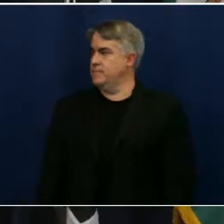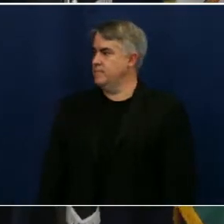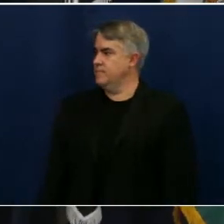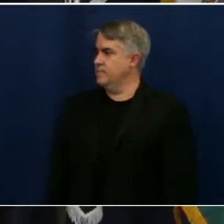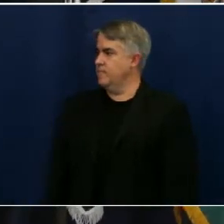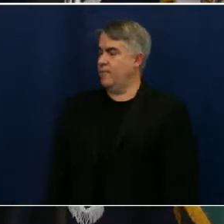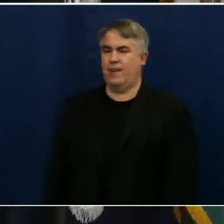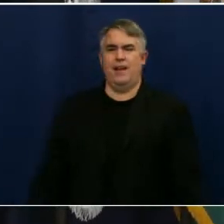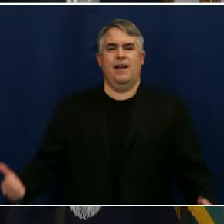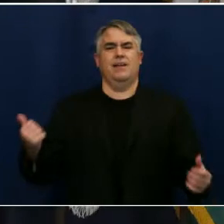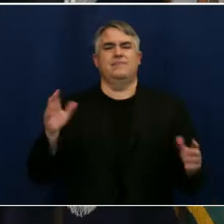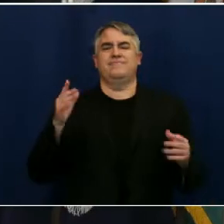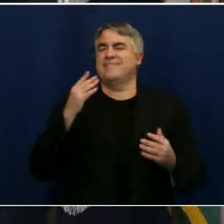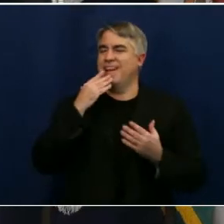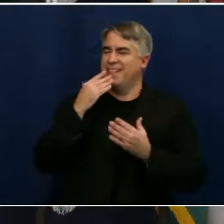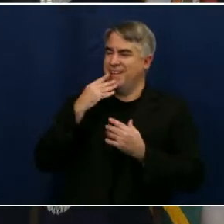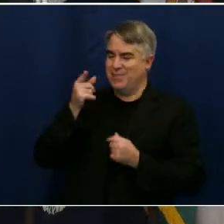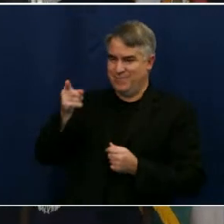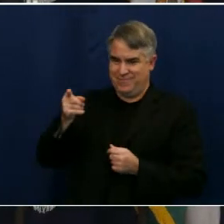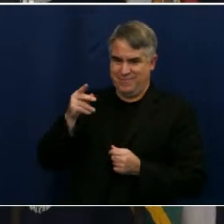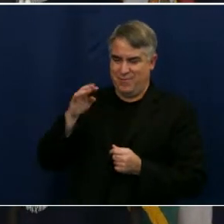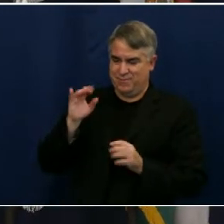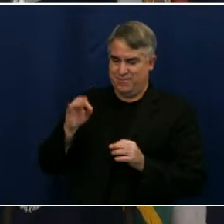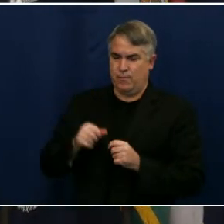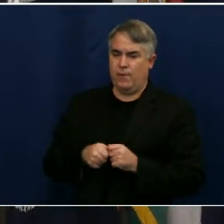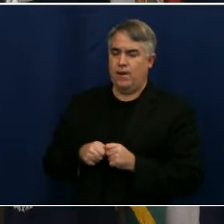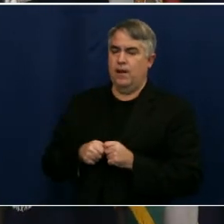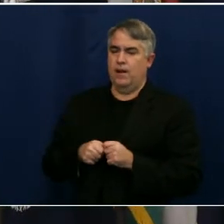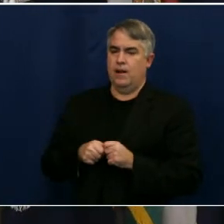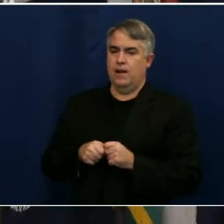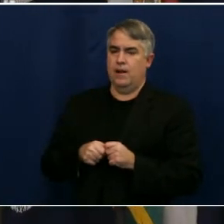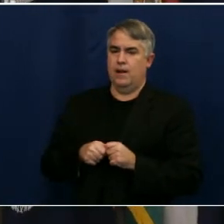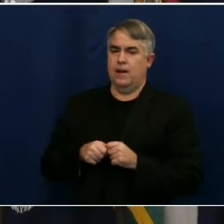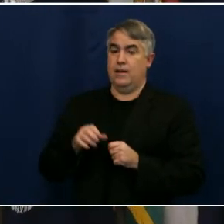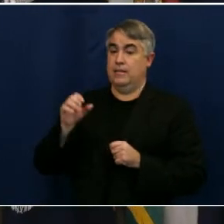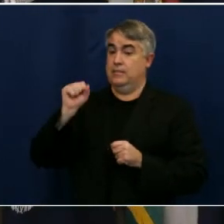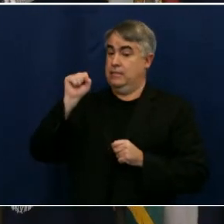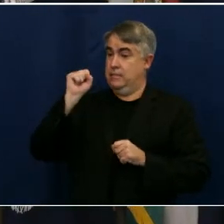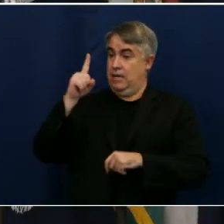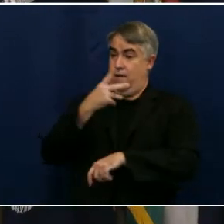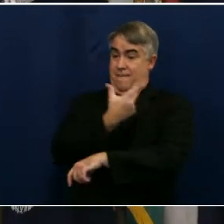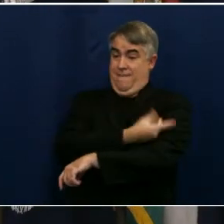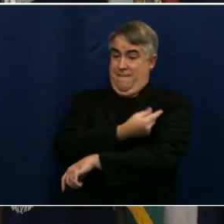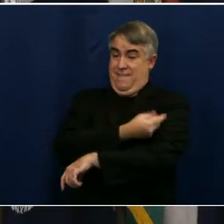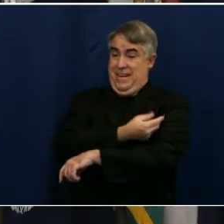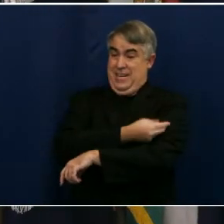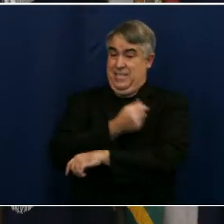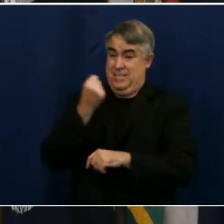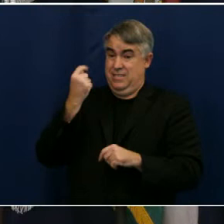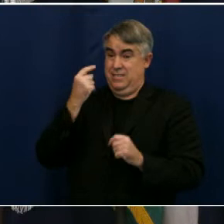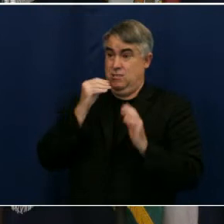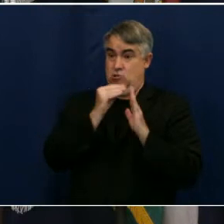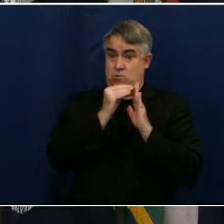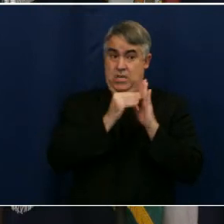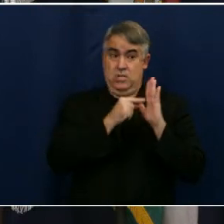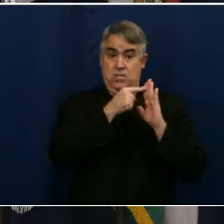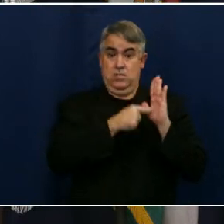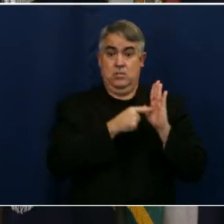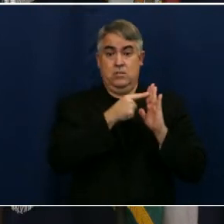Thank you for that question, Paul. While our San Diego Immunization Registry is a great tool, we do not have the